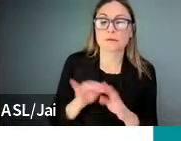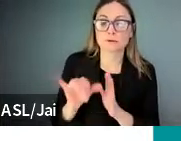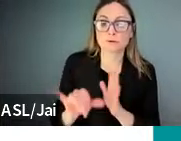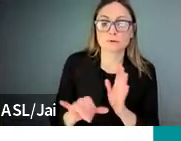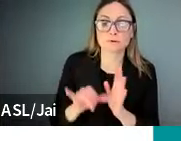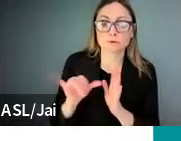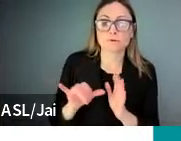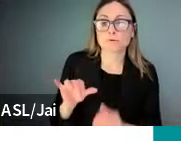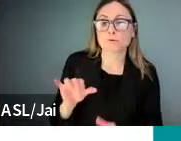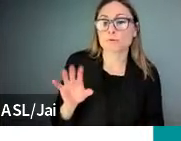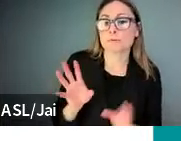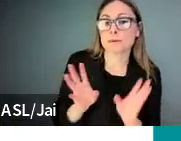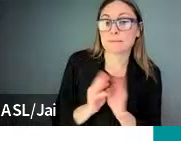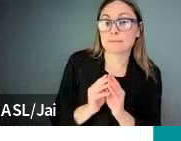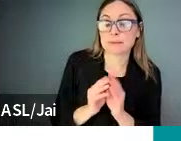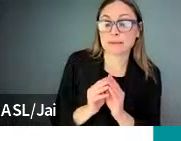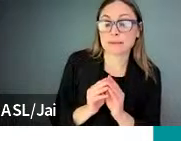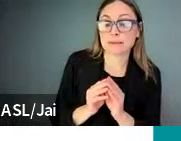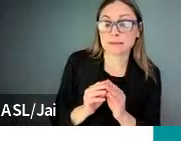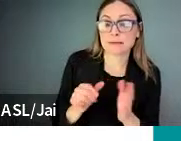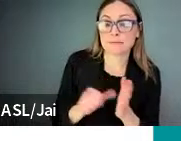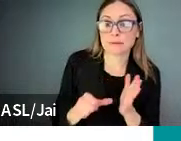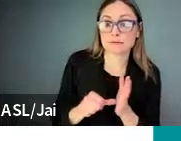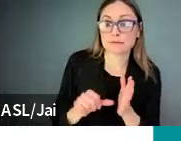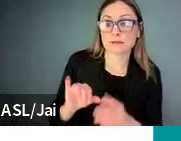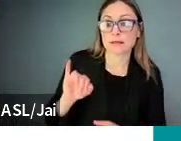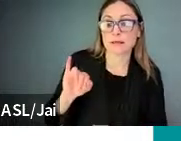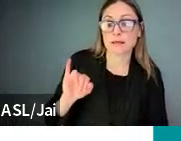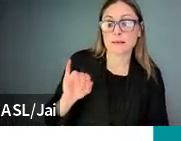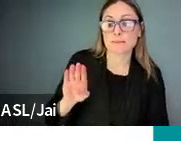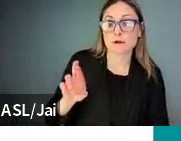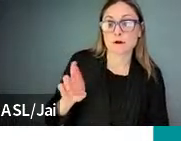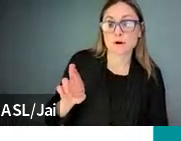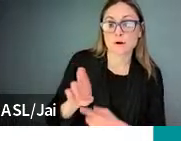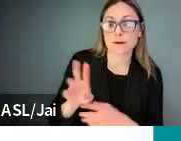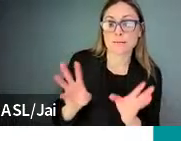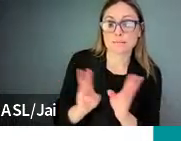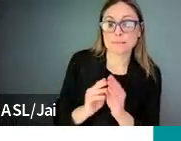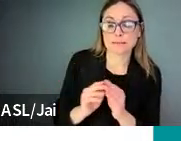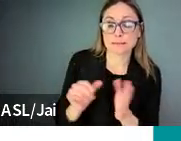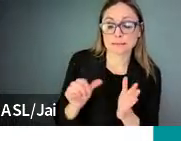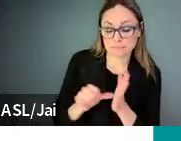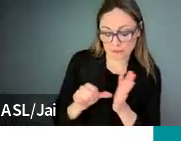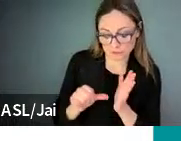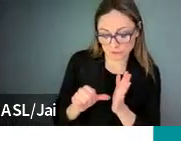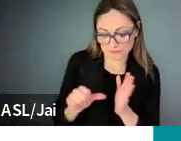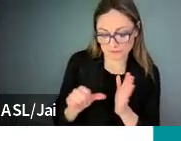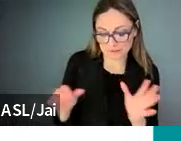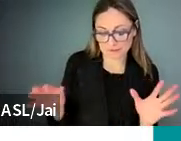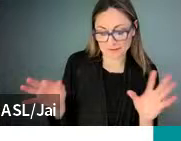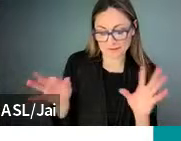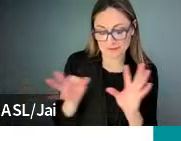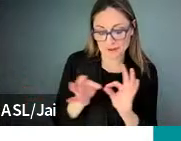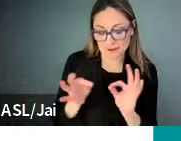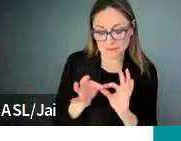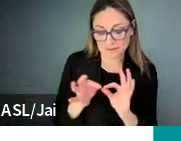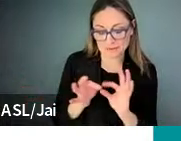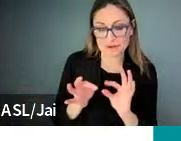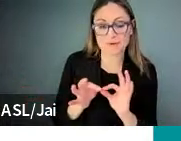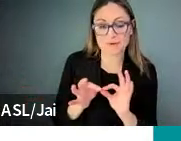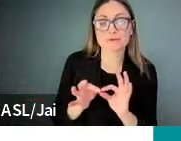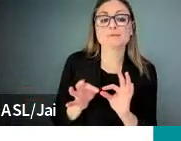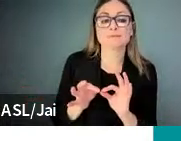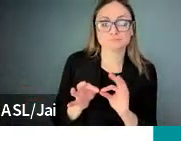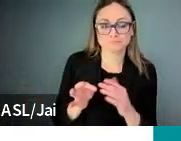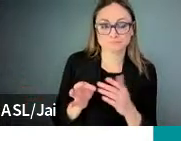meeting page or on the IBR EAG meeting webpage. Commentators will be allowed to turn on their